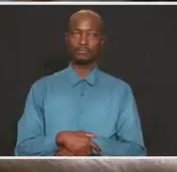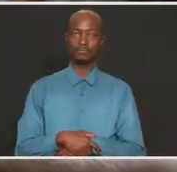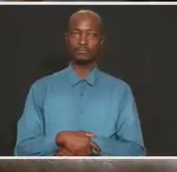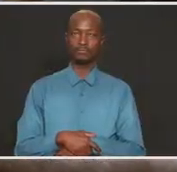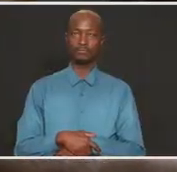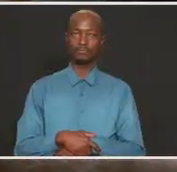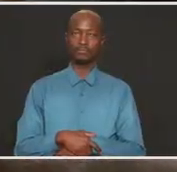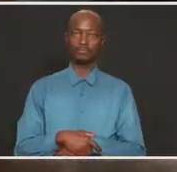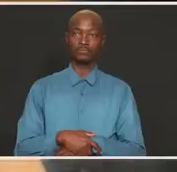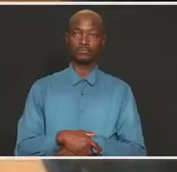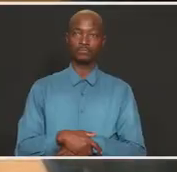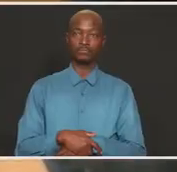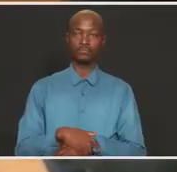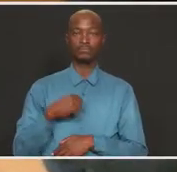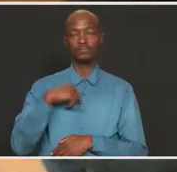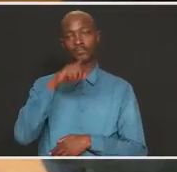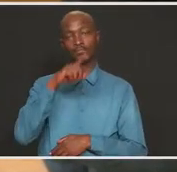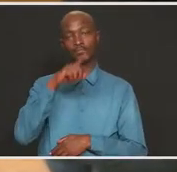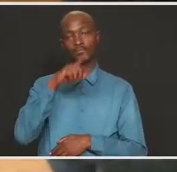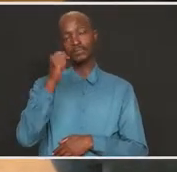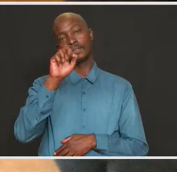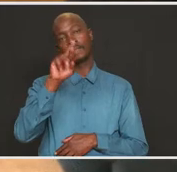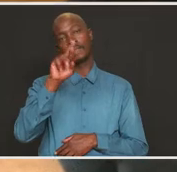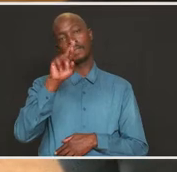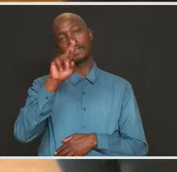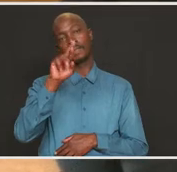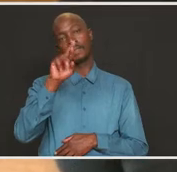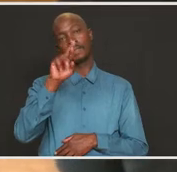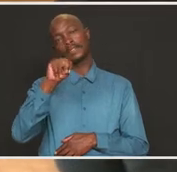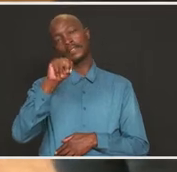good afternoon everyone my name is